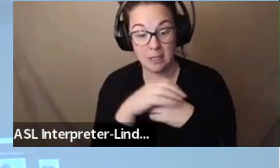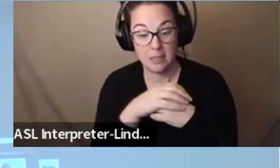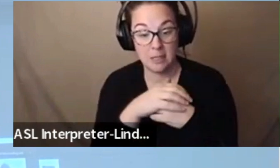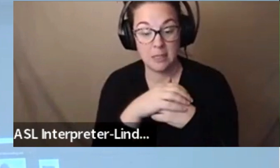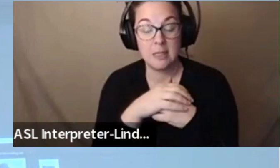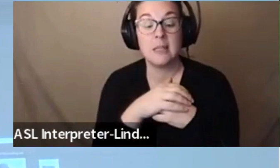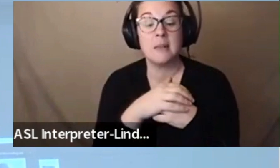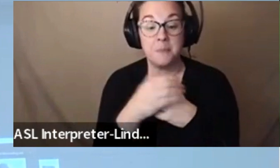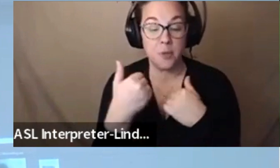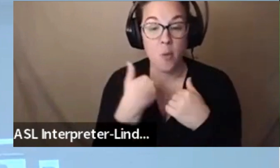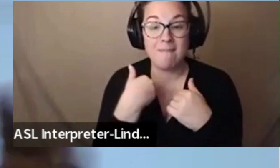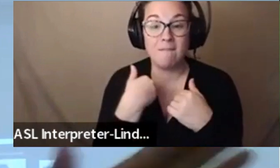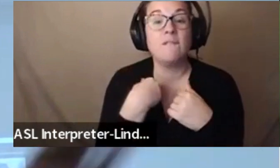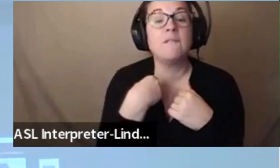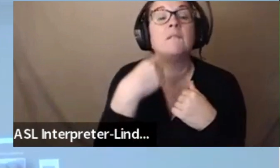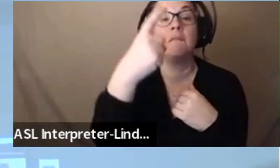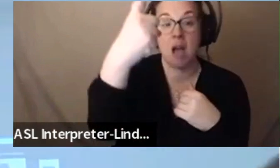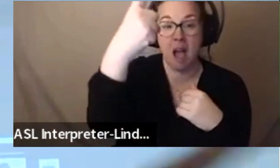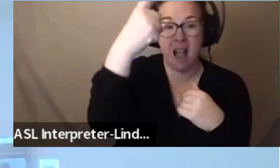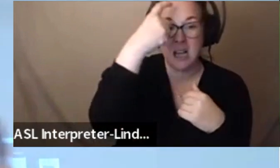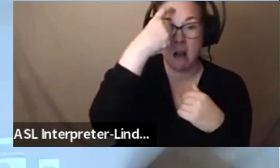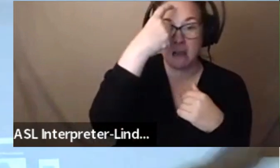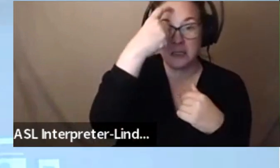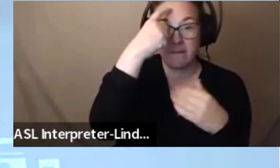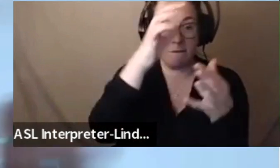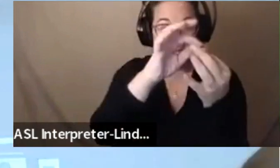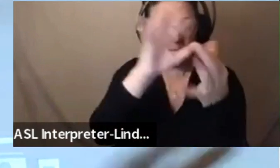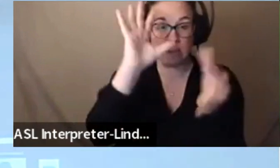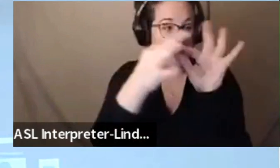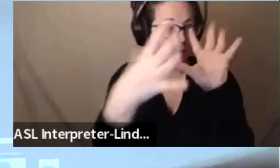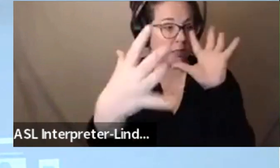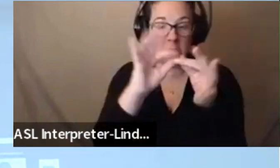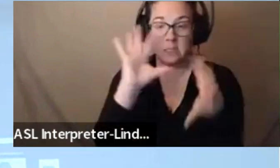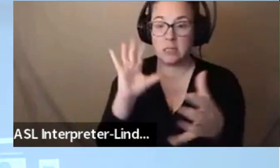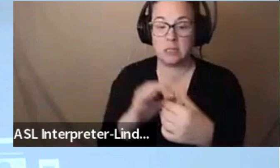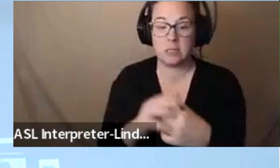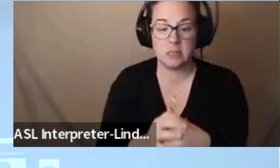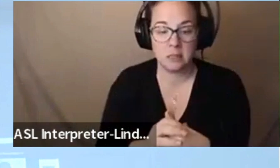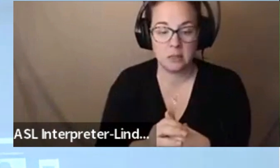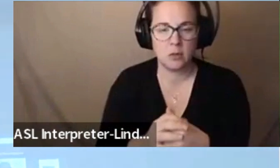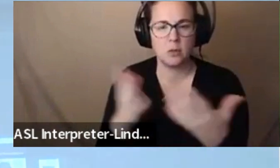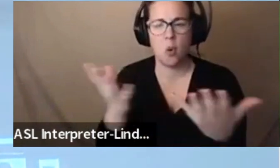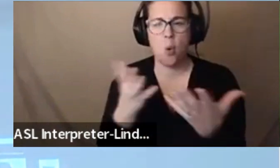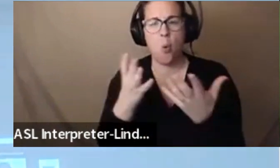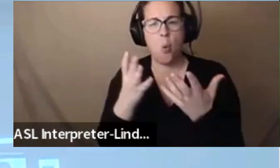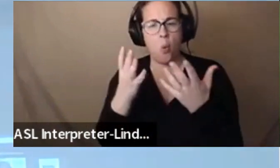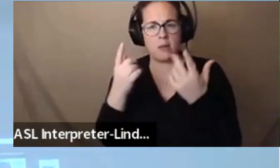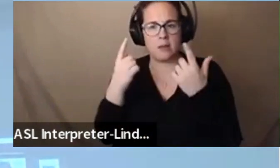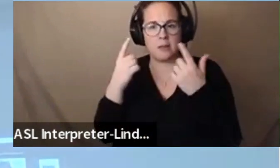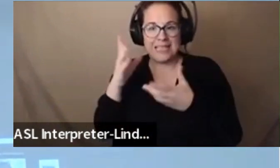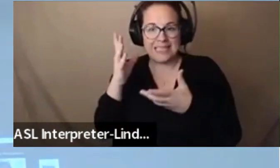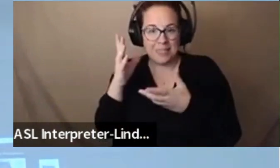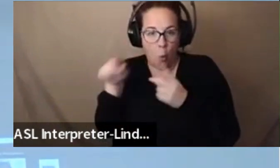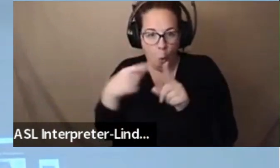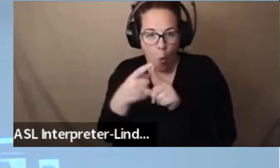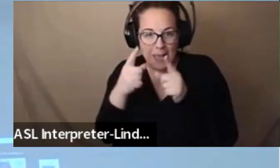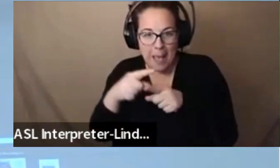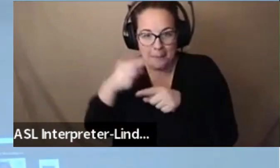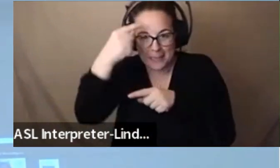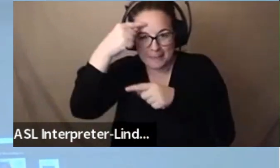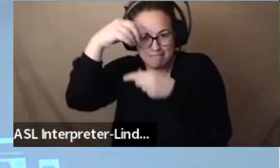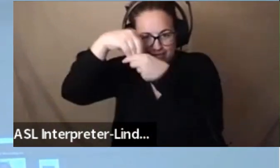has cognitive is it cognitive dissonance? Where what you see is not what is it going on in their